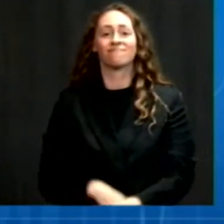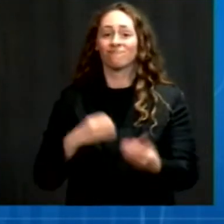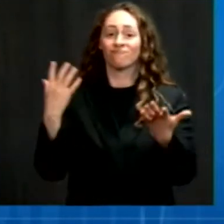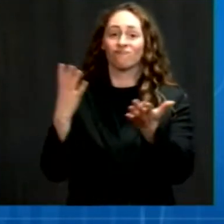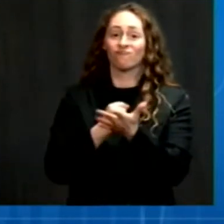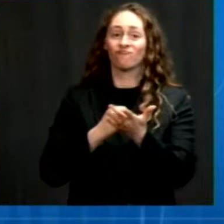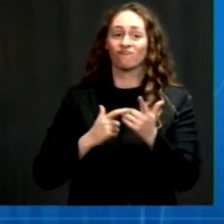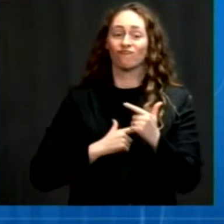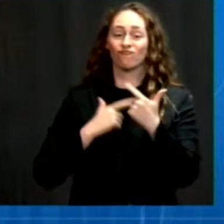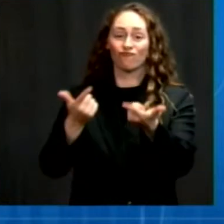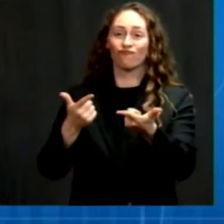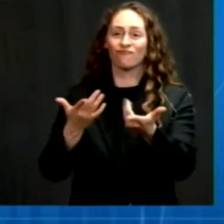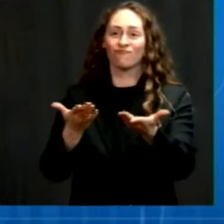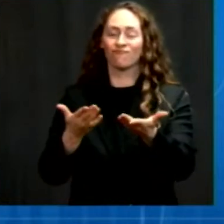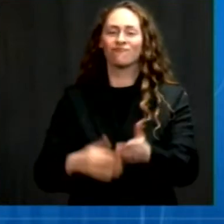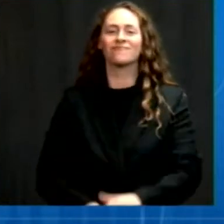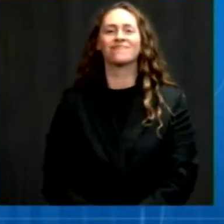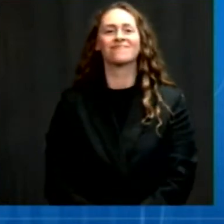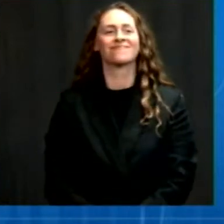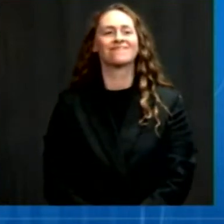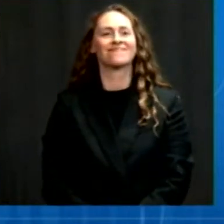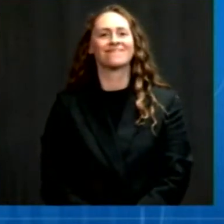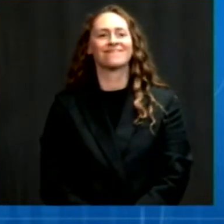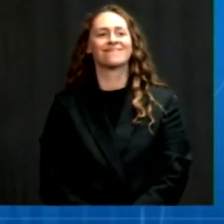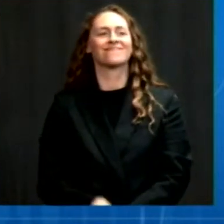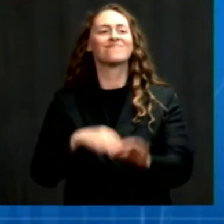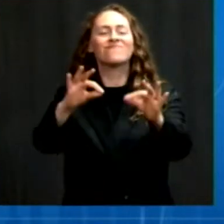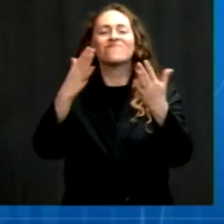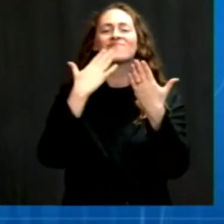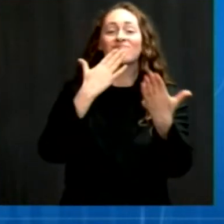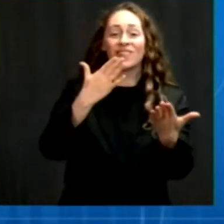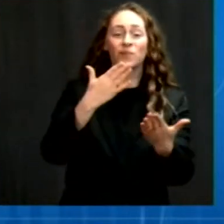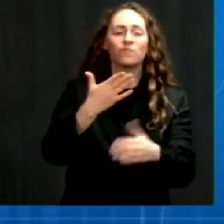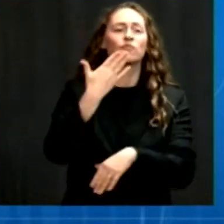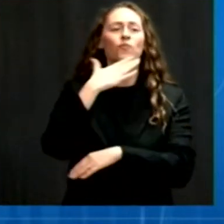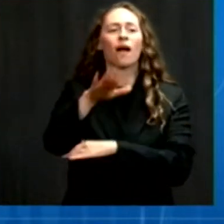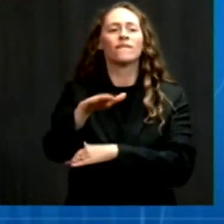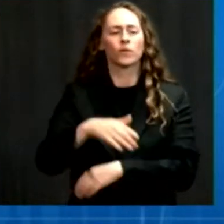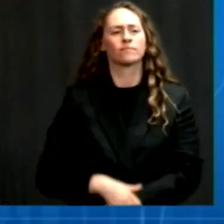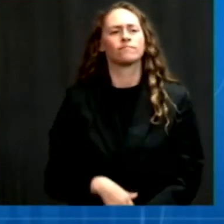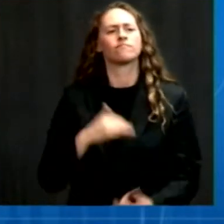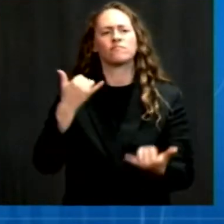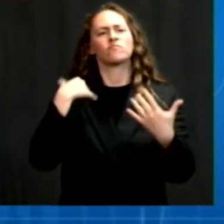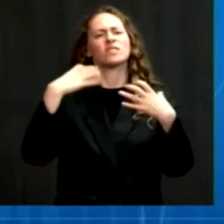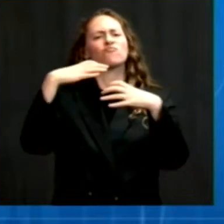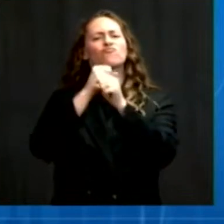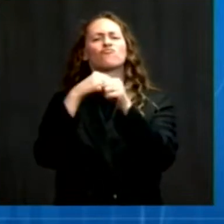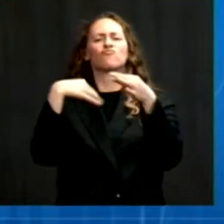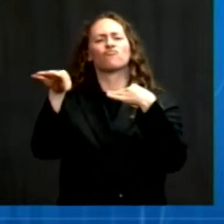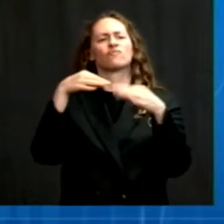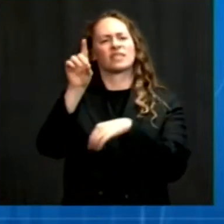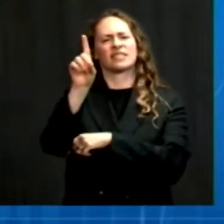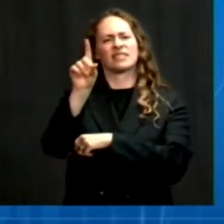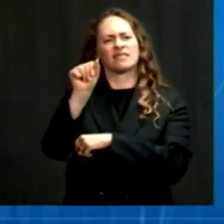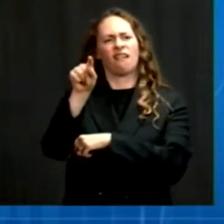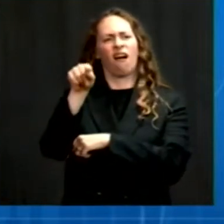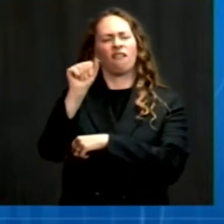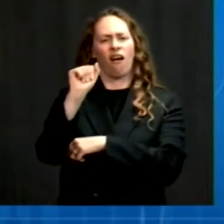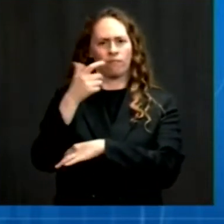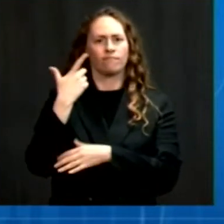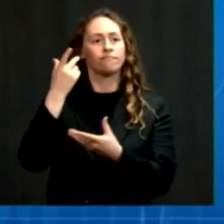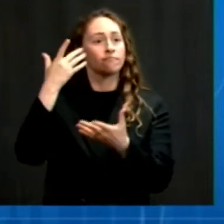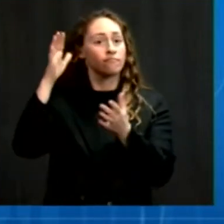Walensky. Thank you, Jeff. Good afternoon. Let's begin with an overview of the data. Yesterday, CDC reported